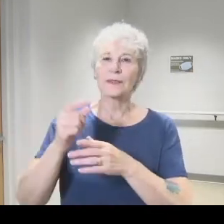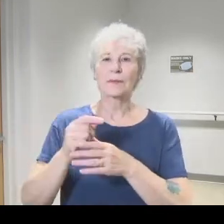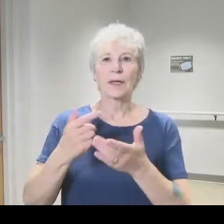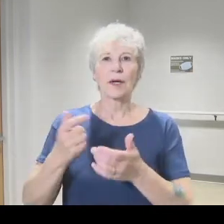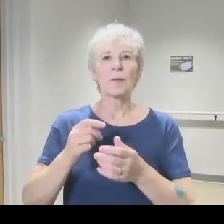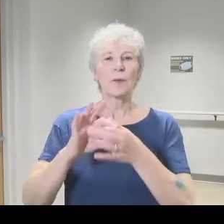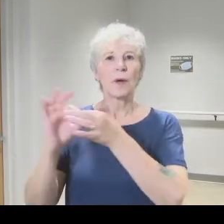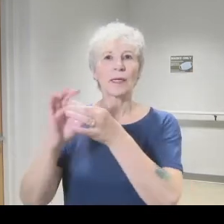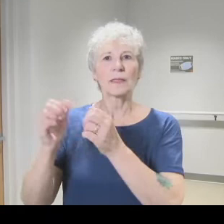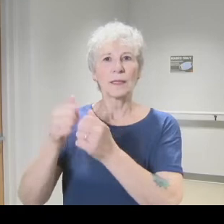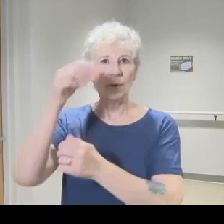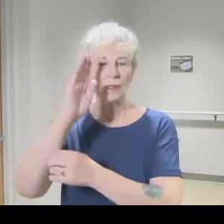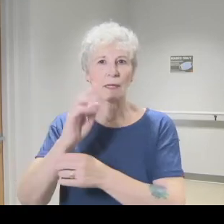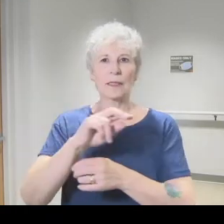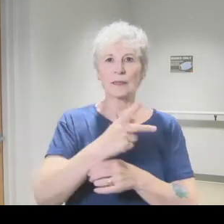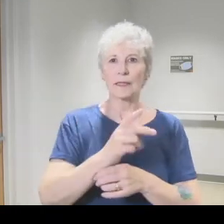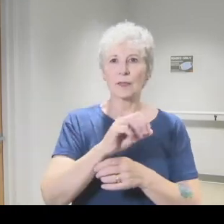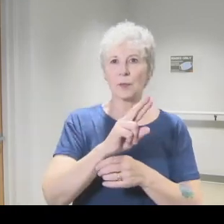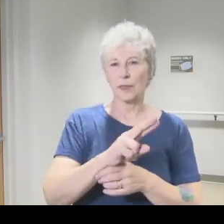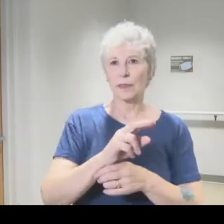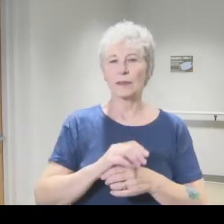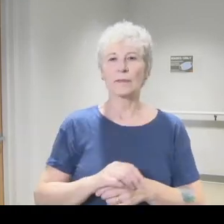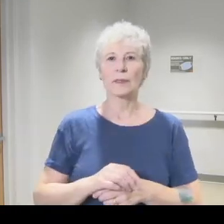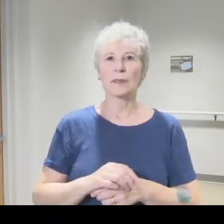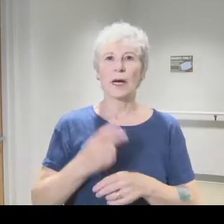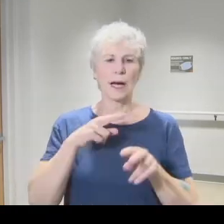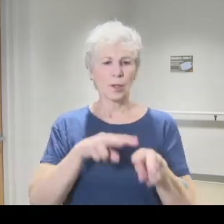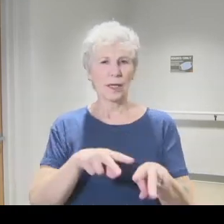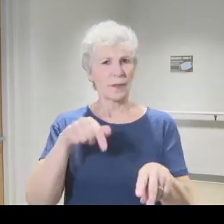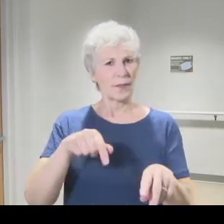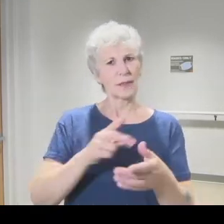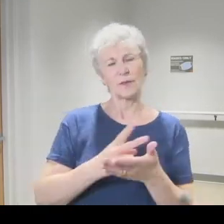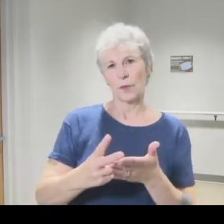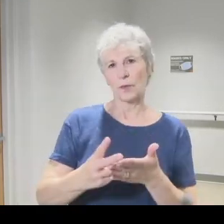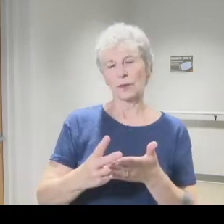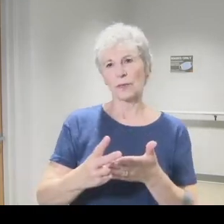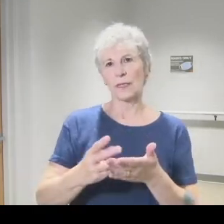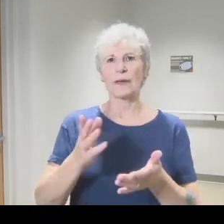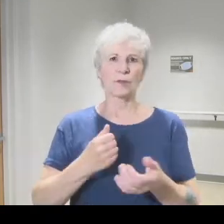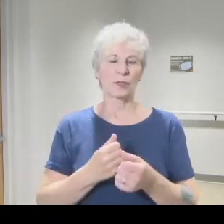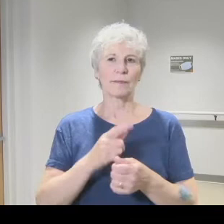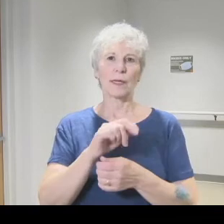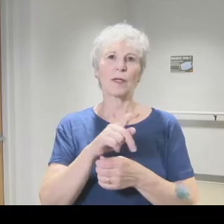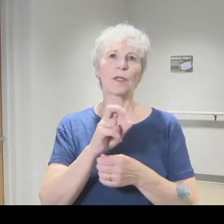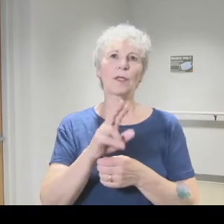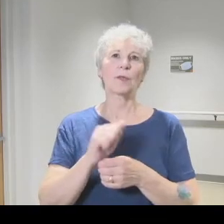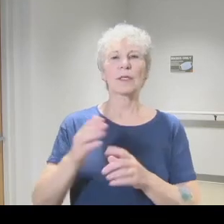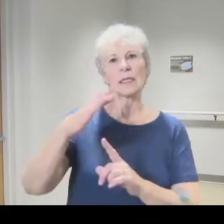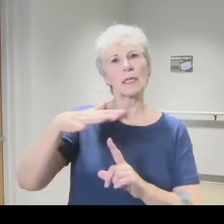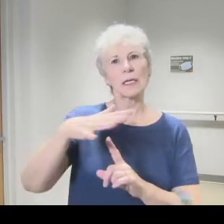That's 2 Corinthians 5:20. Now, I look at this verse, and if I were to take it literally and in